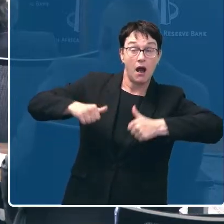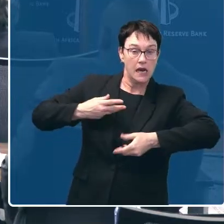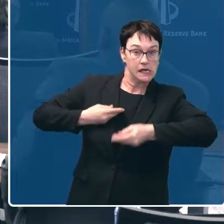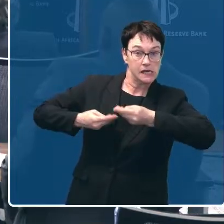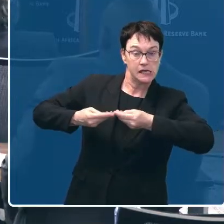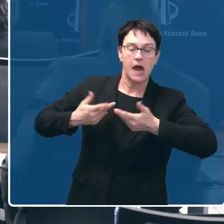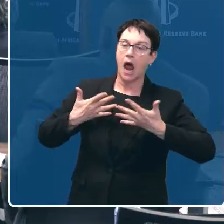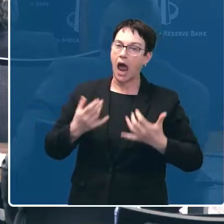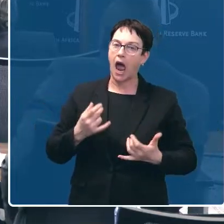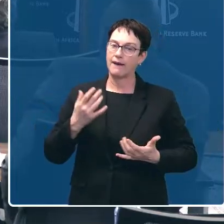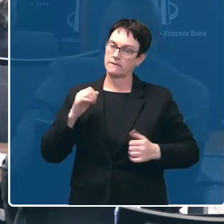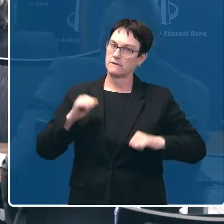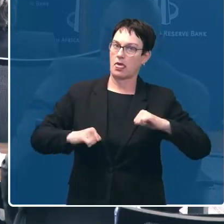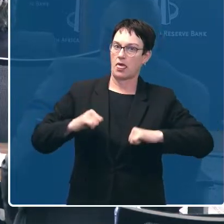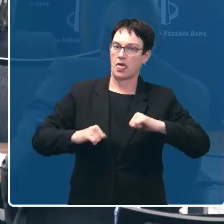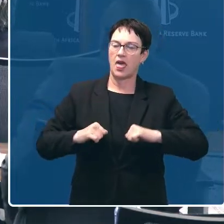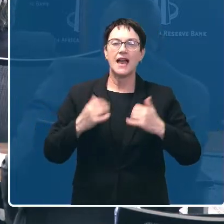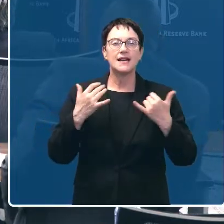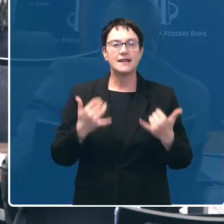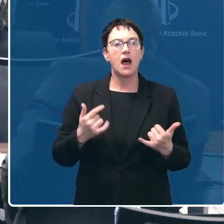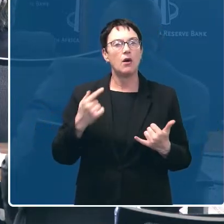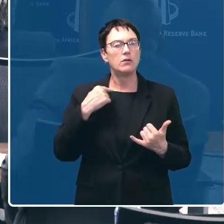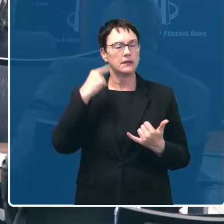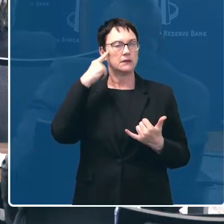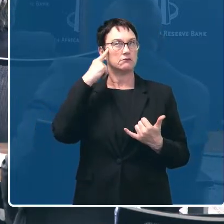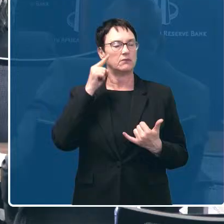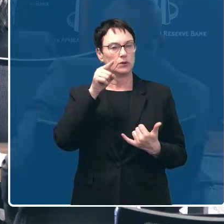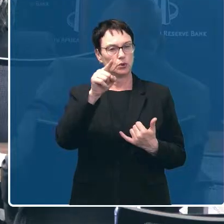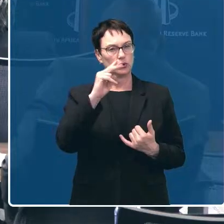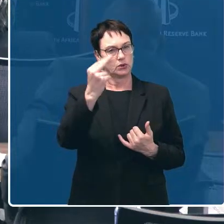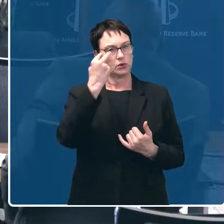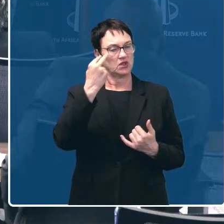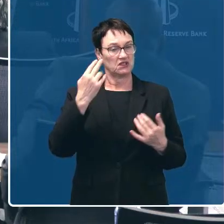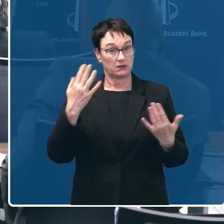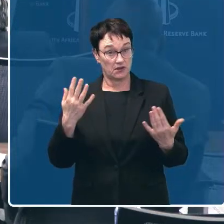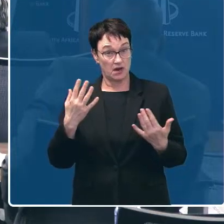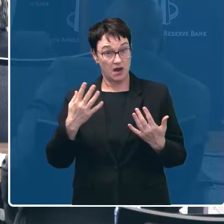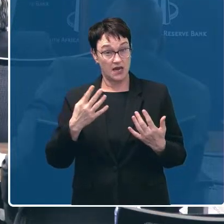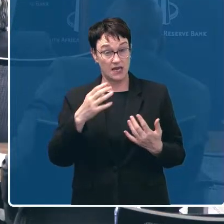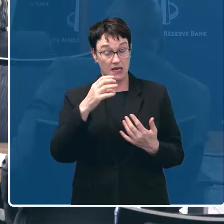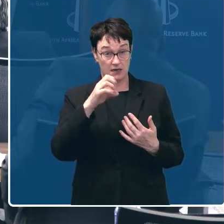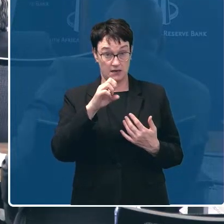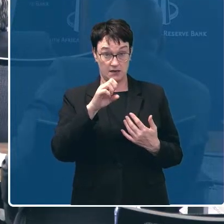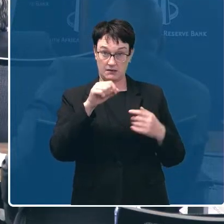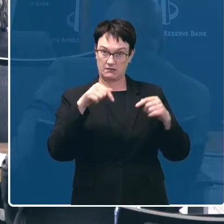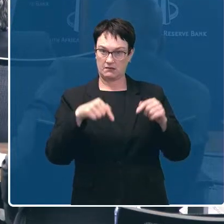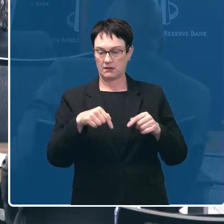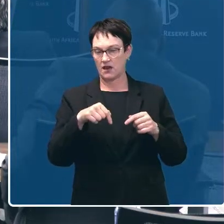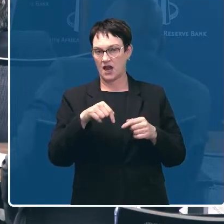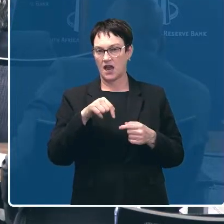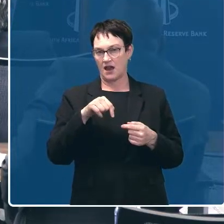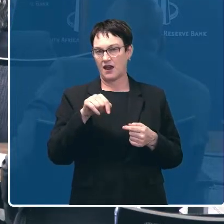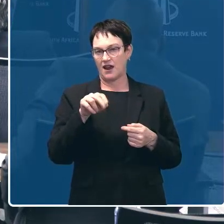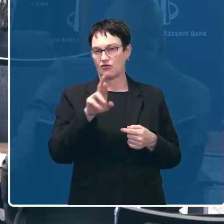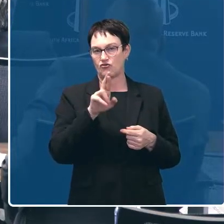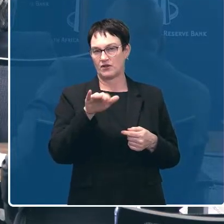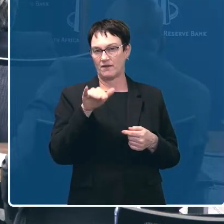as the more pressing role of the SARB? Would you consider it to be fighting inflation or supporting economic